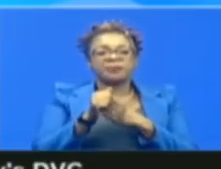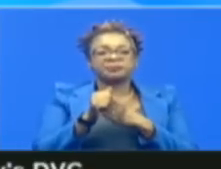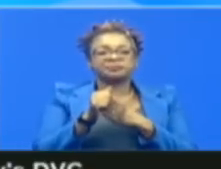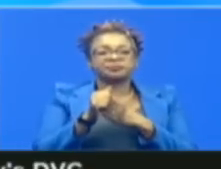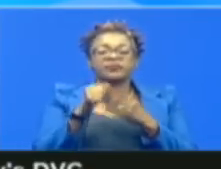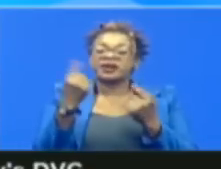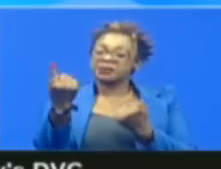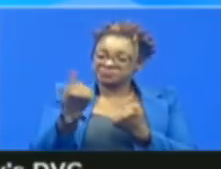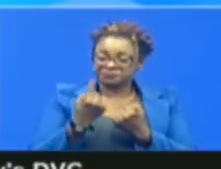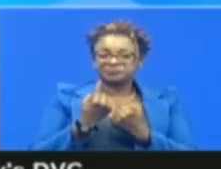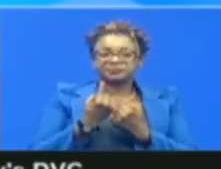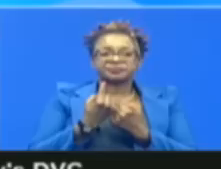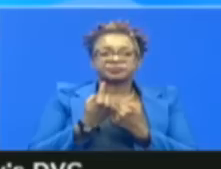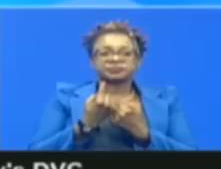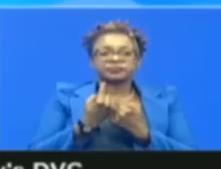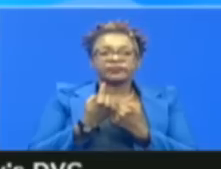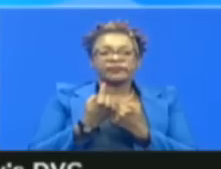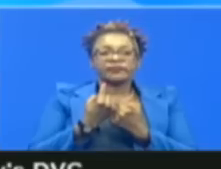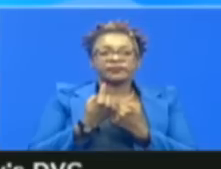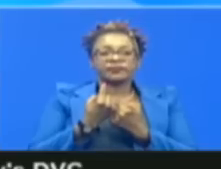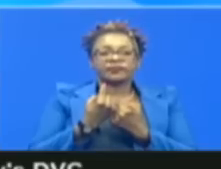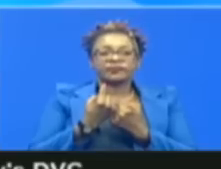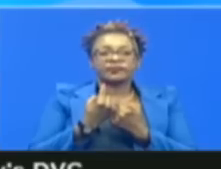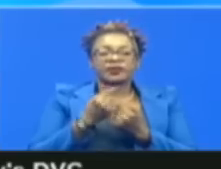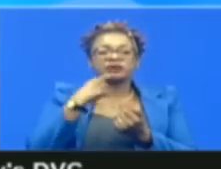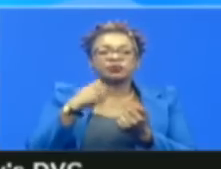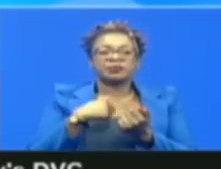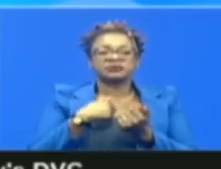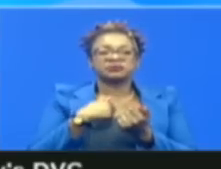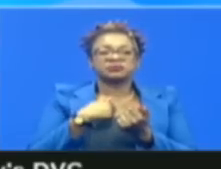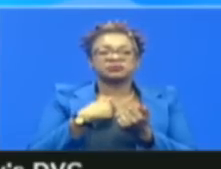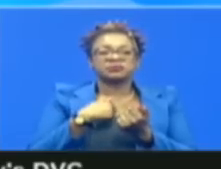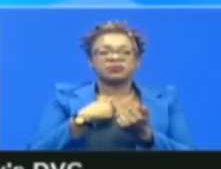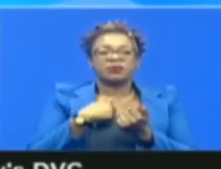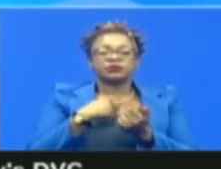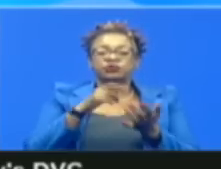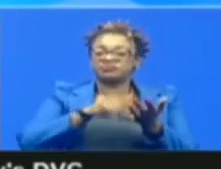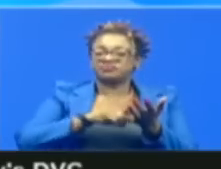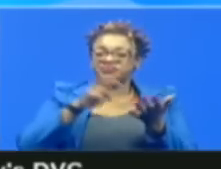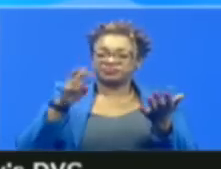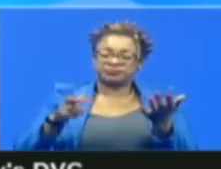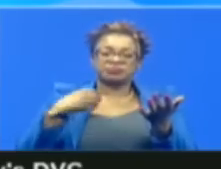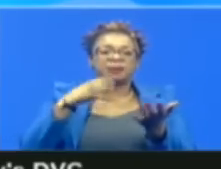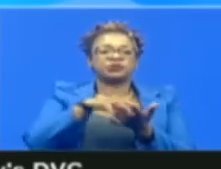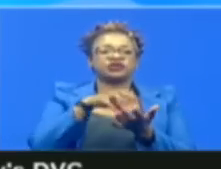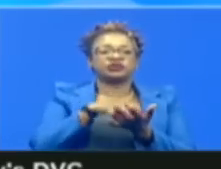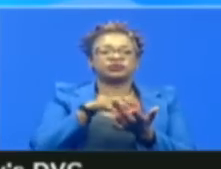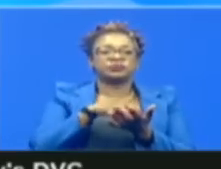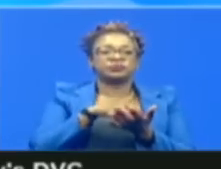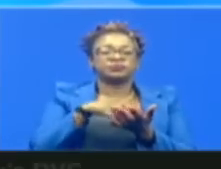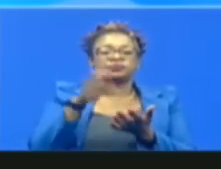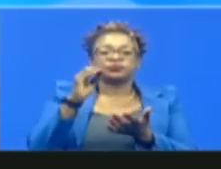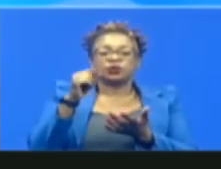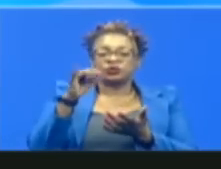me and told me to relinquish my seat to Otieno